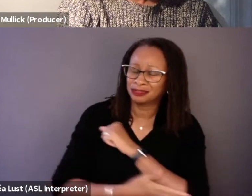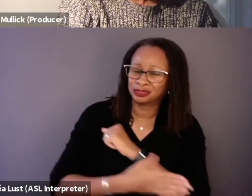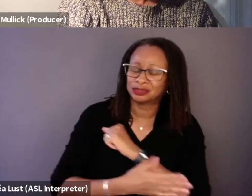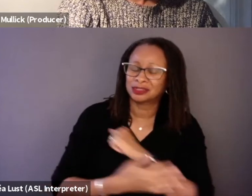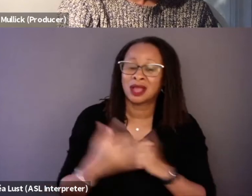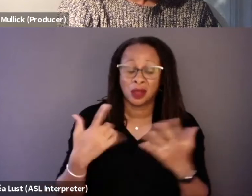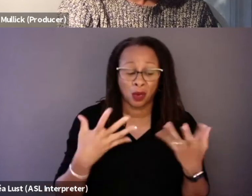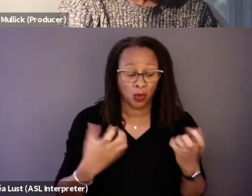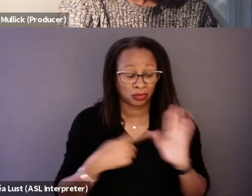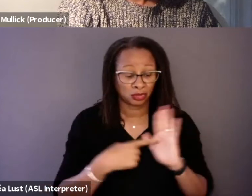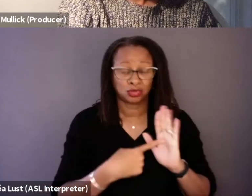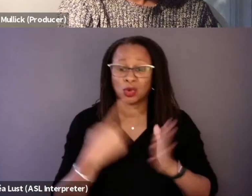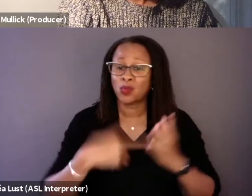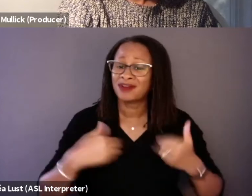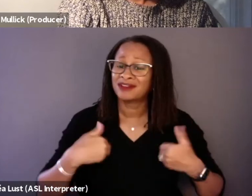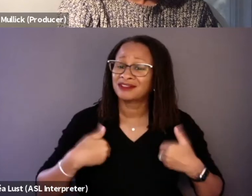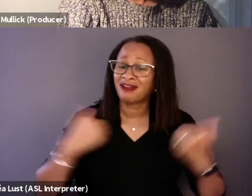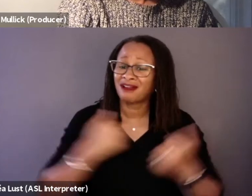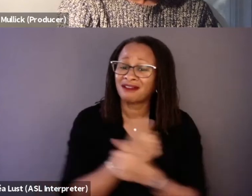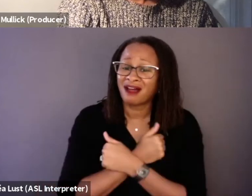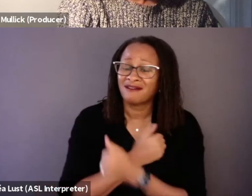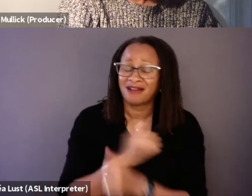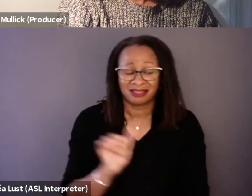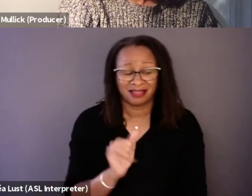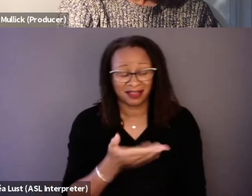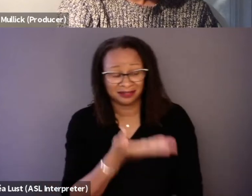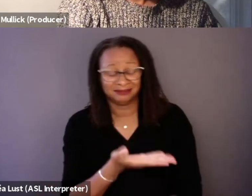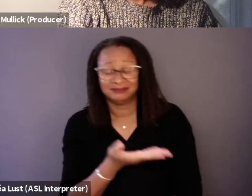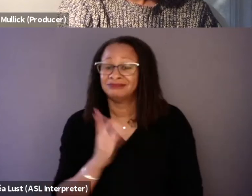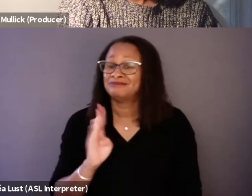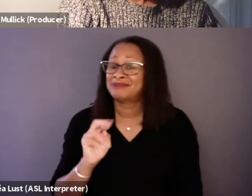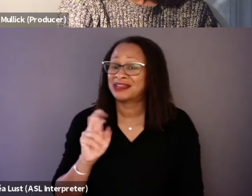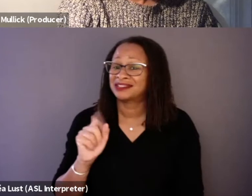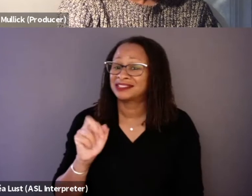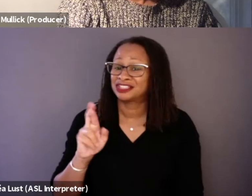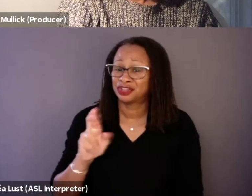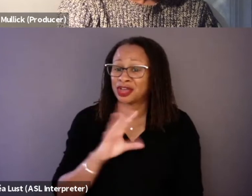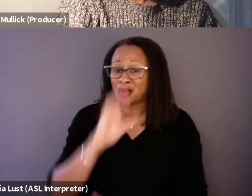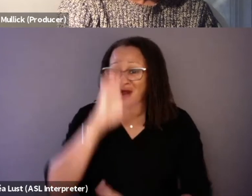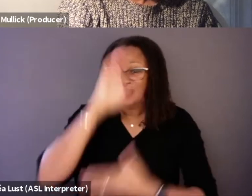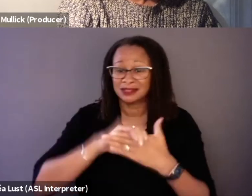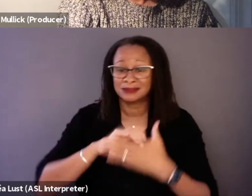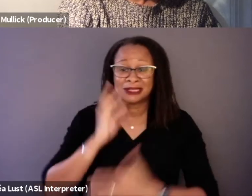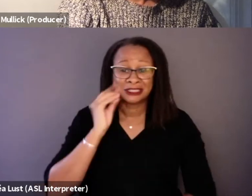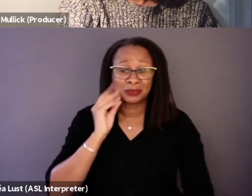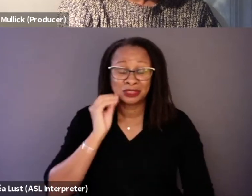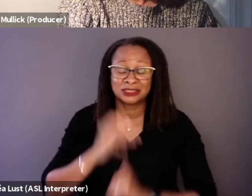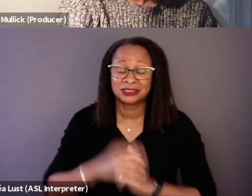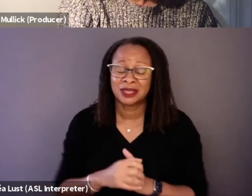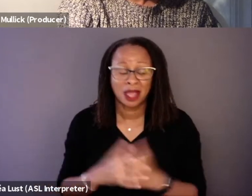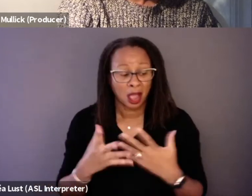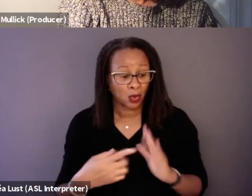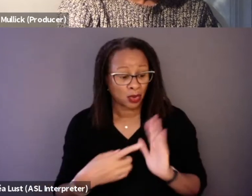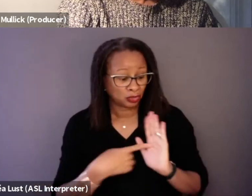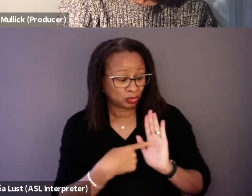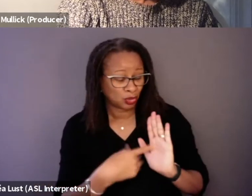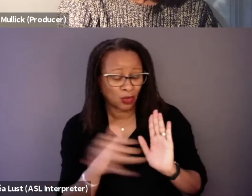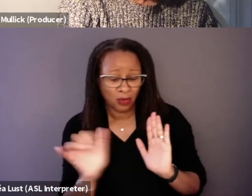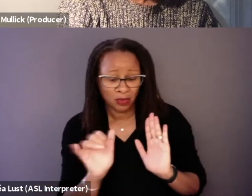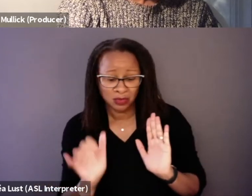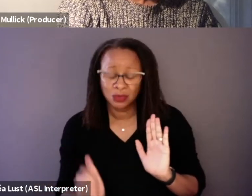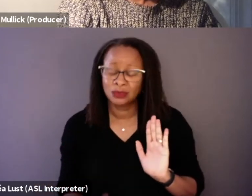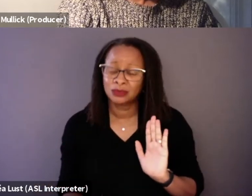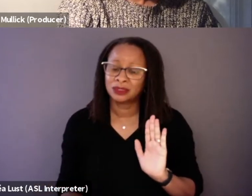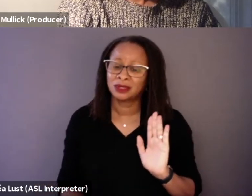what young loves like in Afghanistan. I want to show